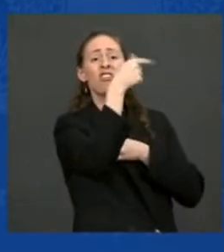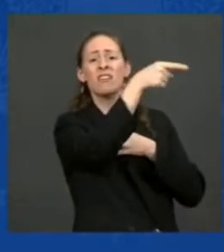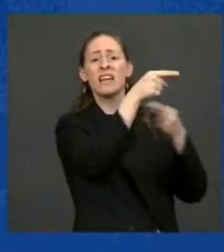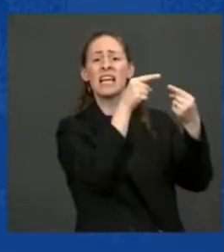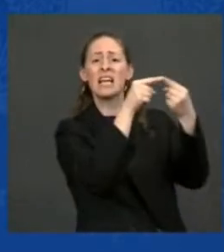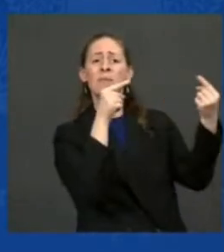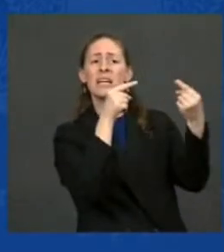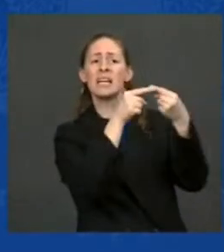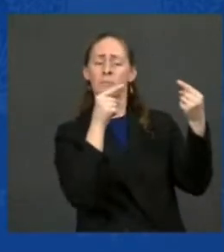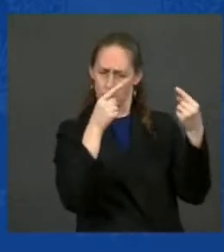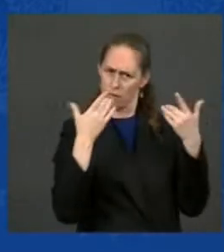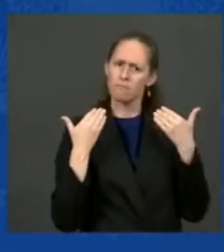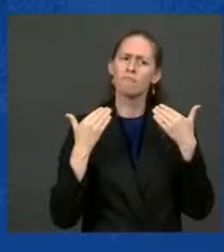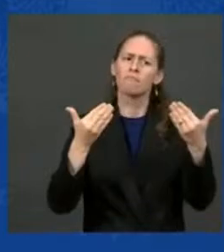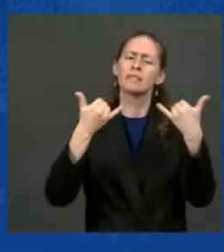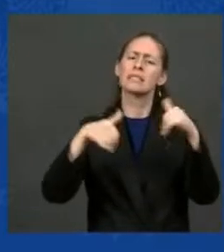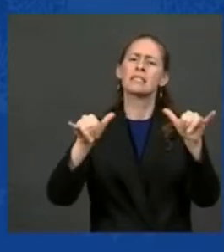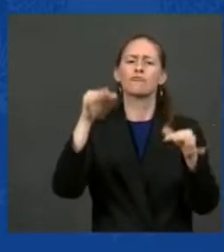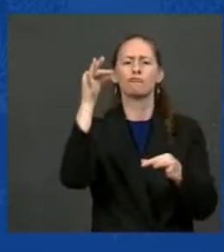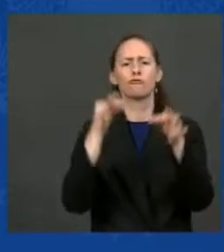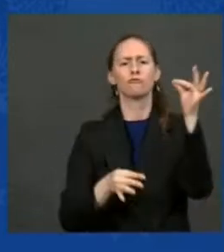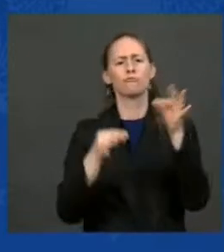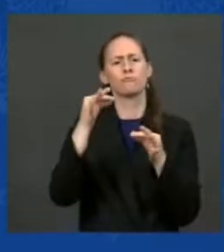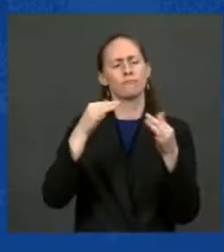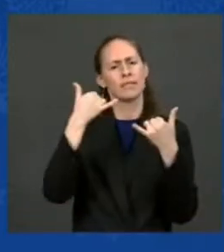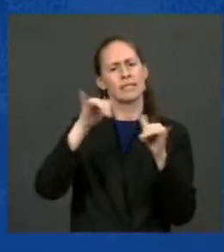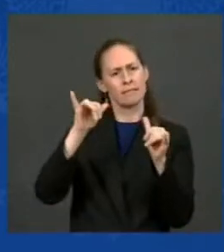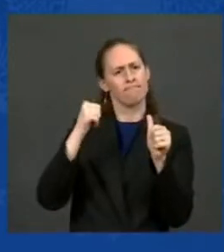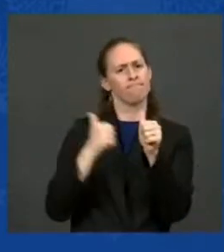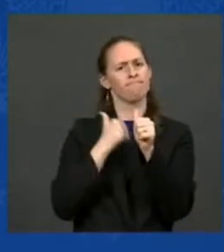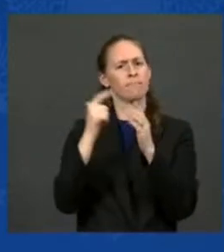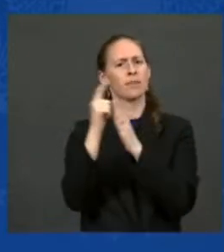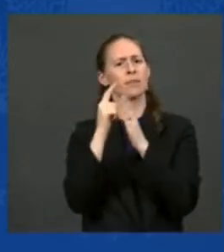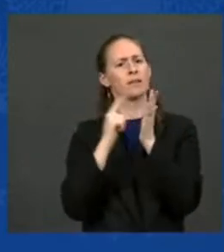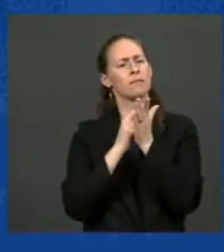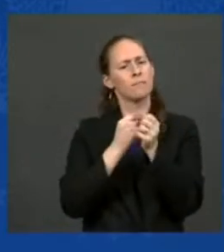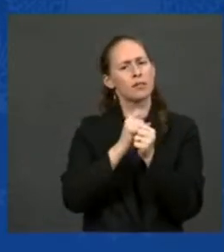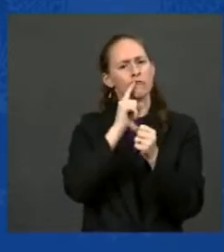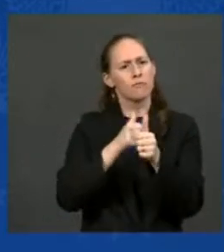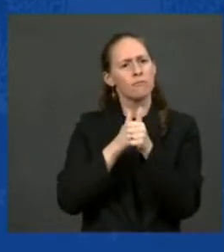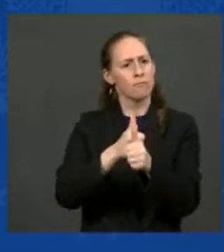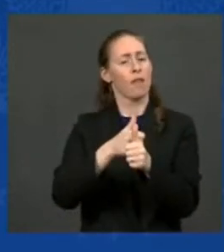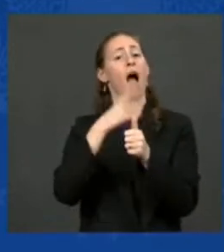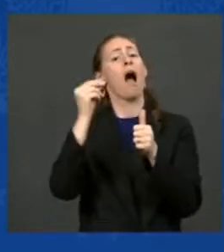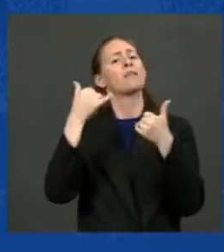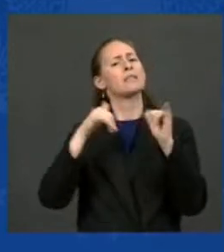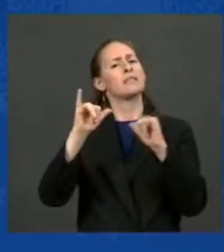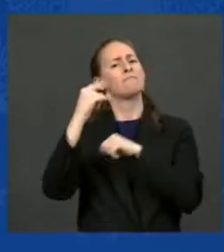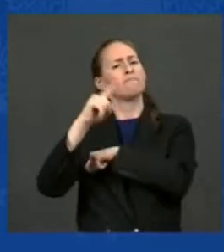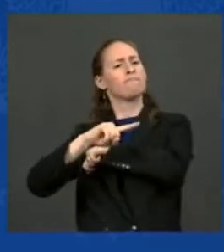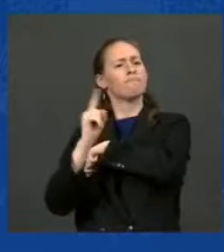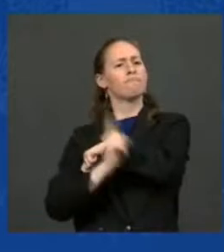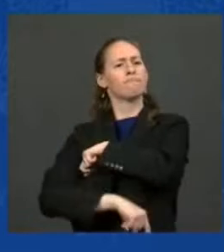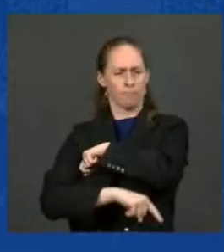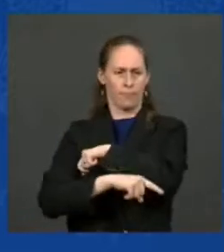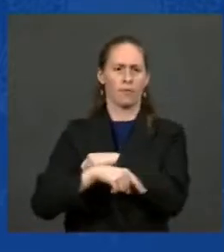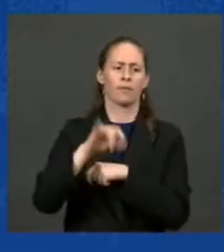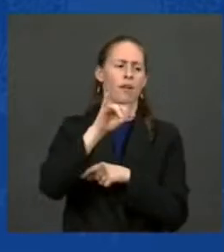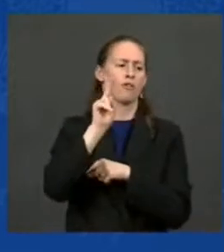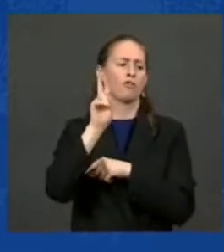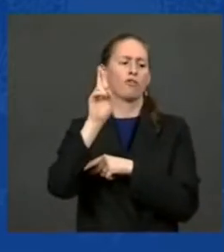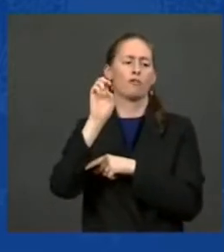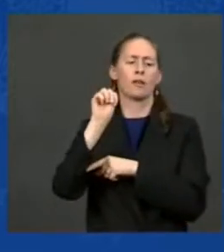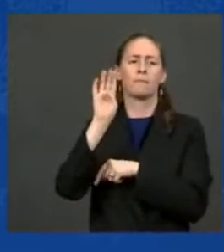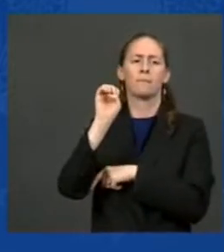significant tributes that power ever paid to reason. One sentence which captured the essence of Nuremberg, the rule of